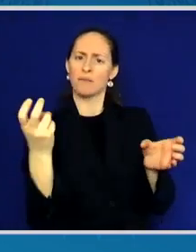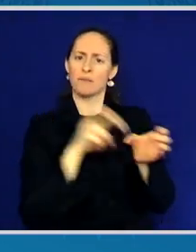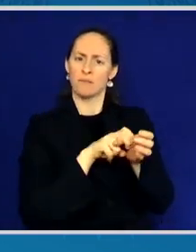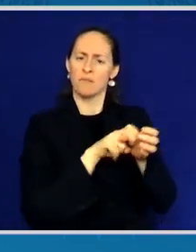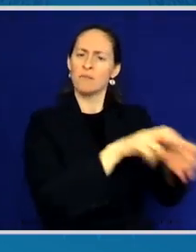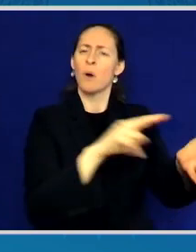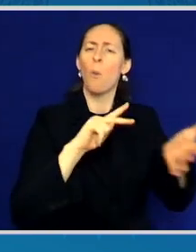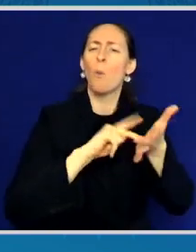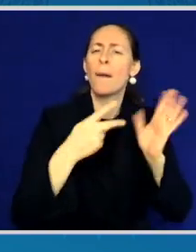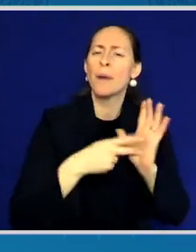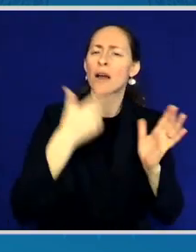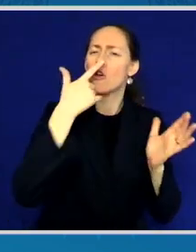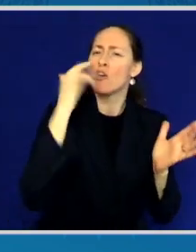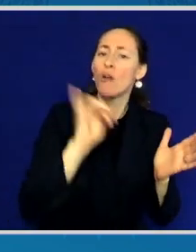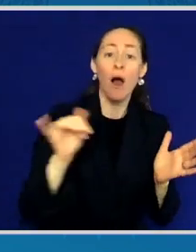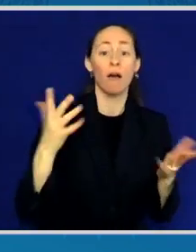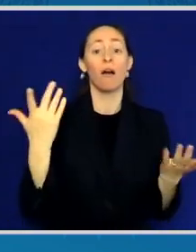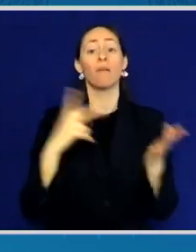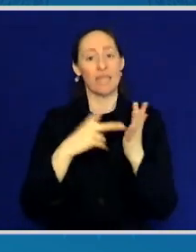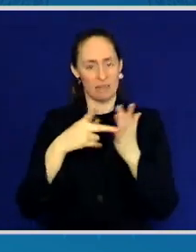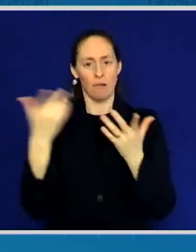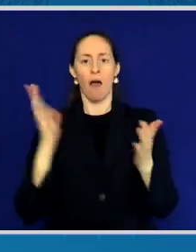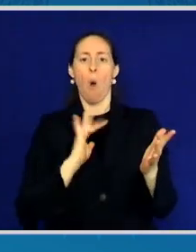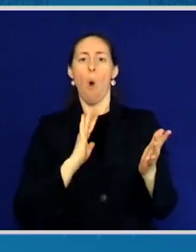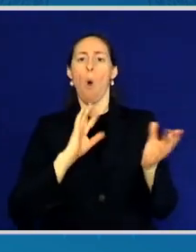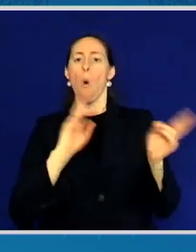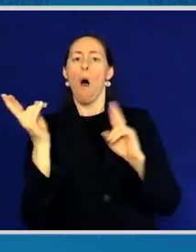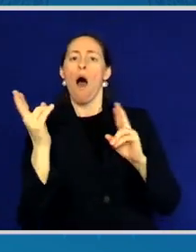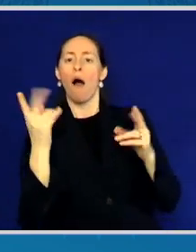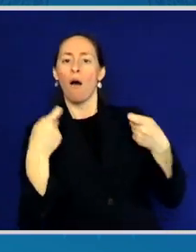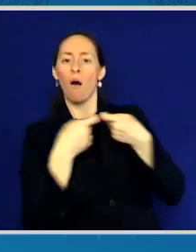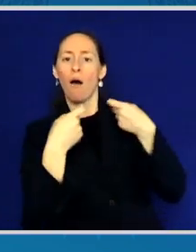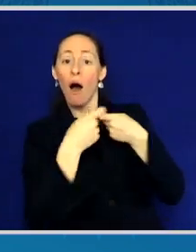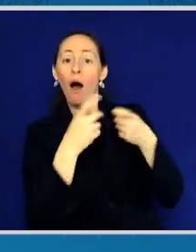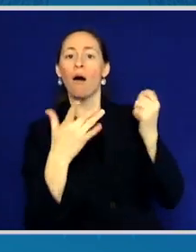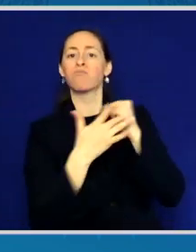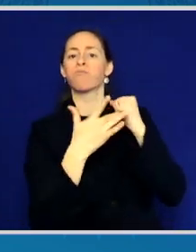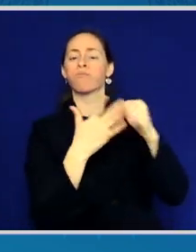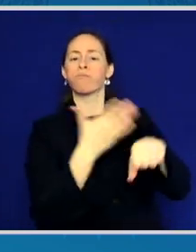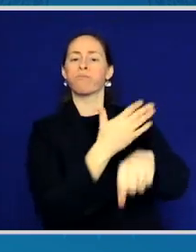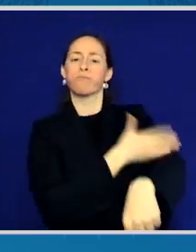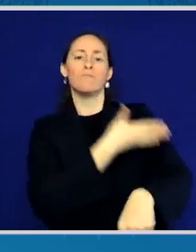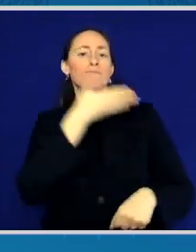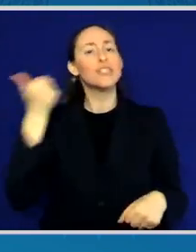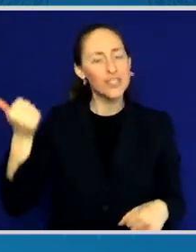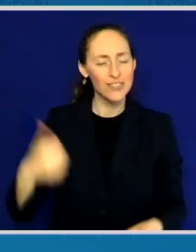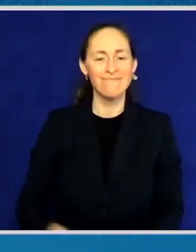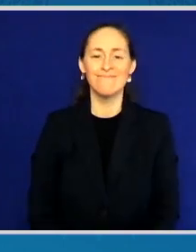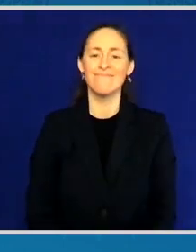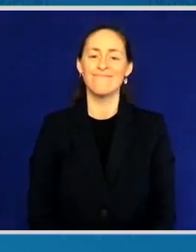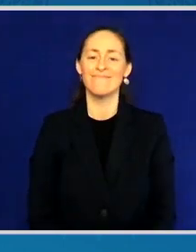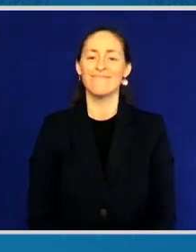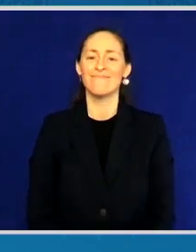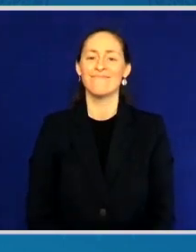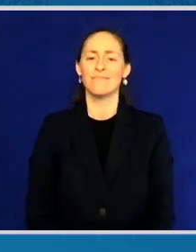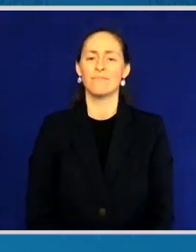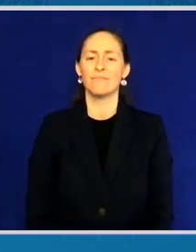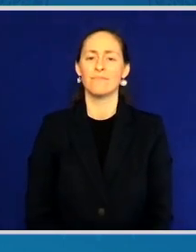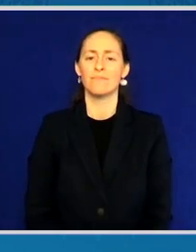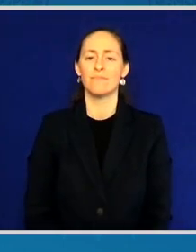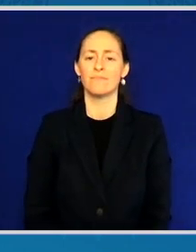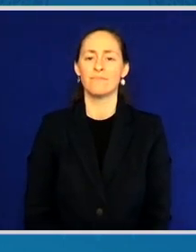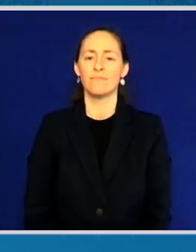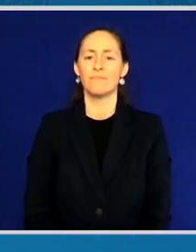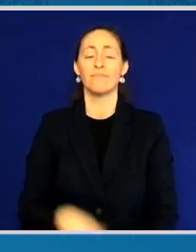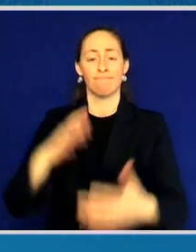functioning high-tech transit system like you have built. So when we were talking about that, the example I gave was there was a woman that one of